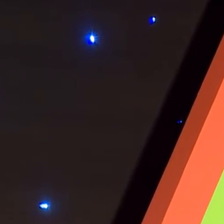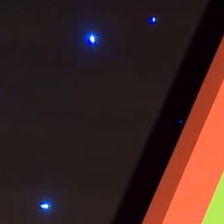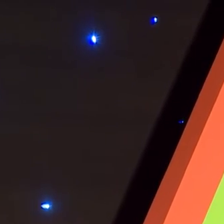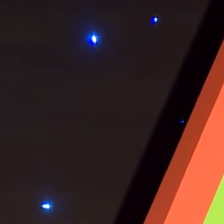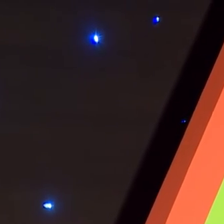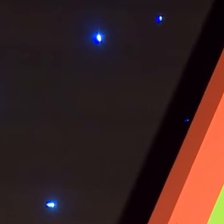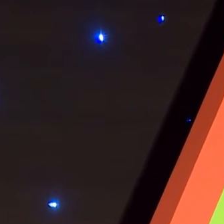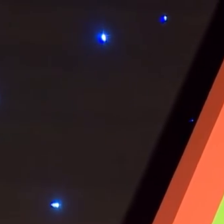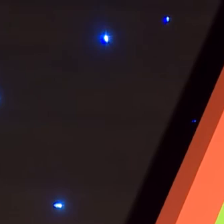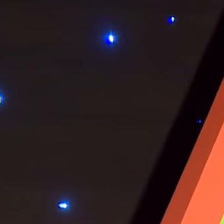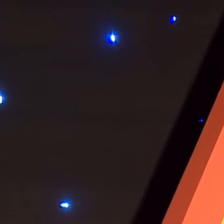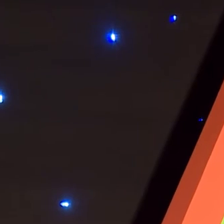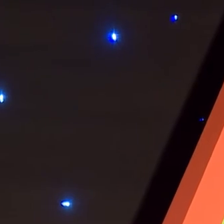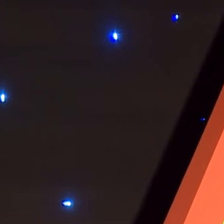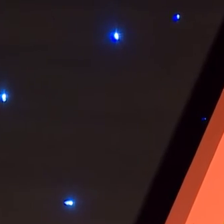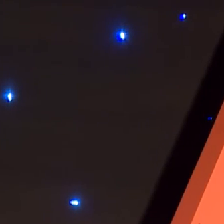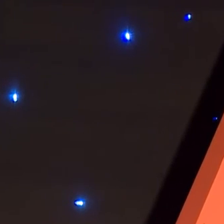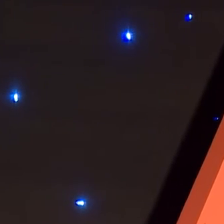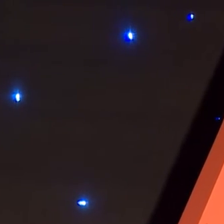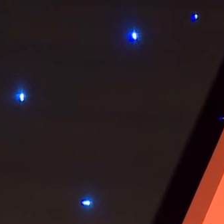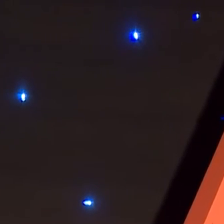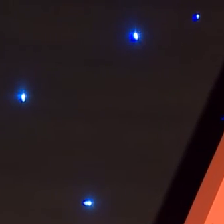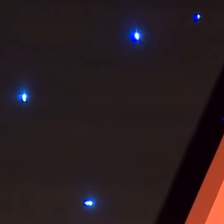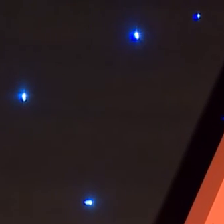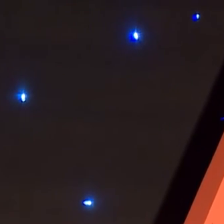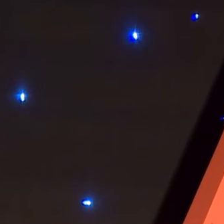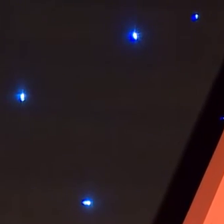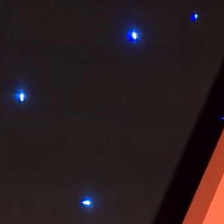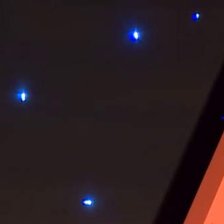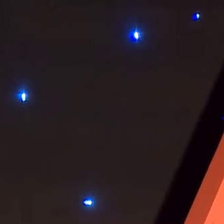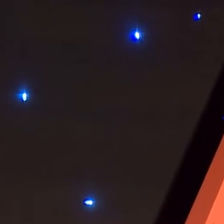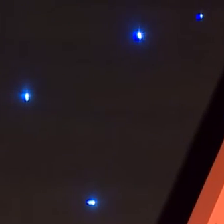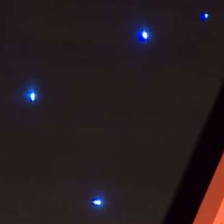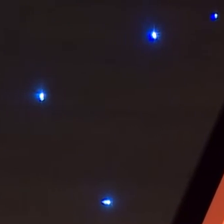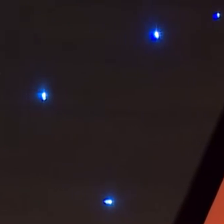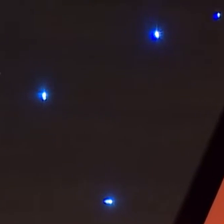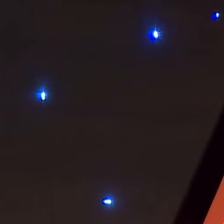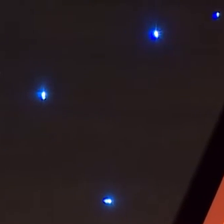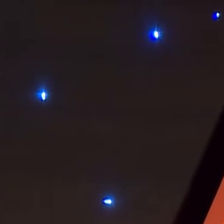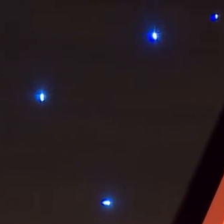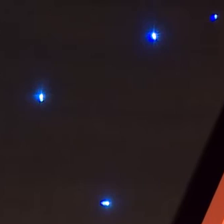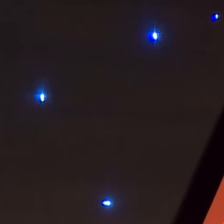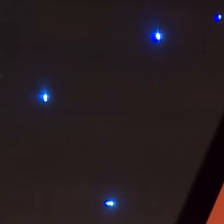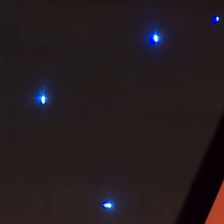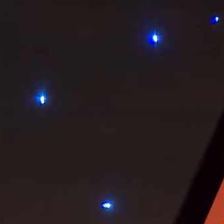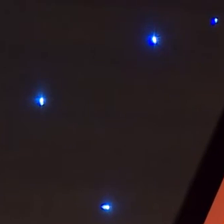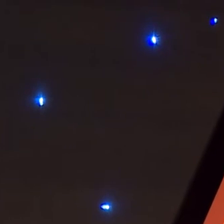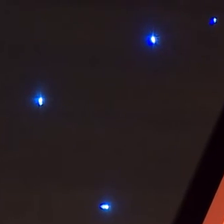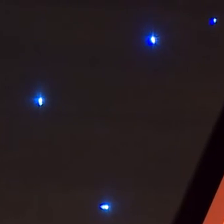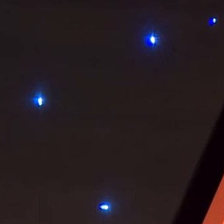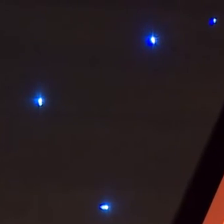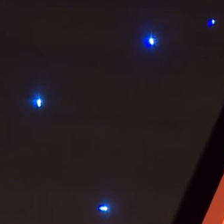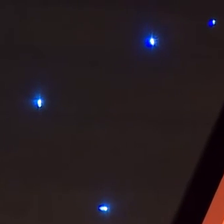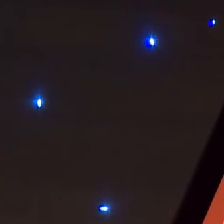far away. You know? And the last time I actually experienced that was when I heard Hariprasad